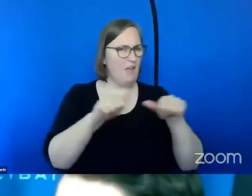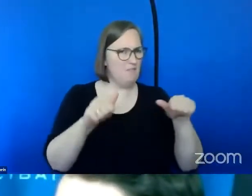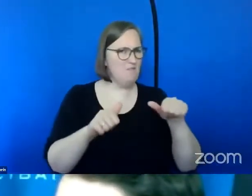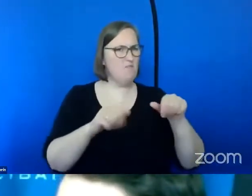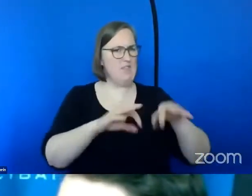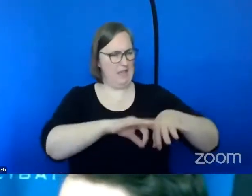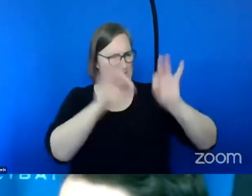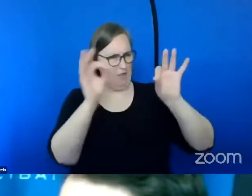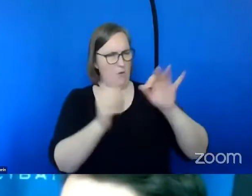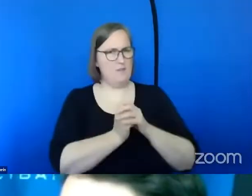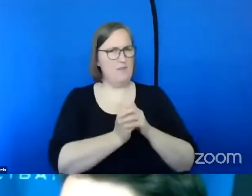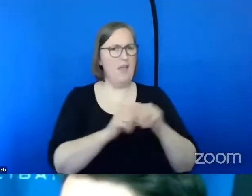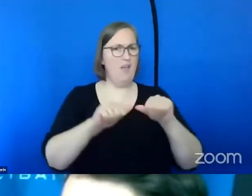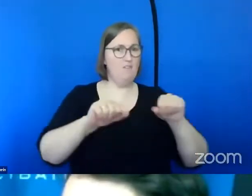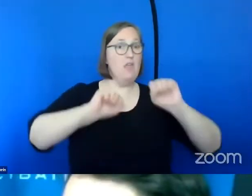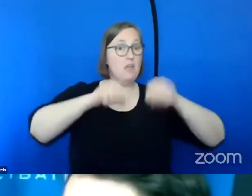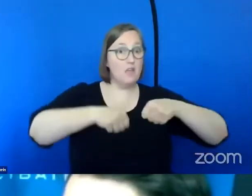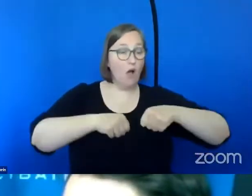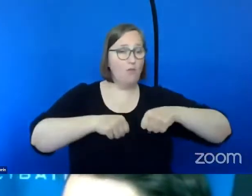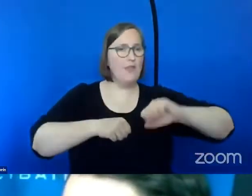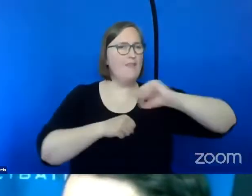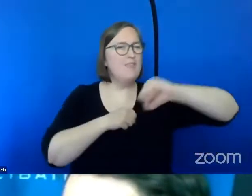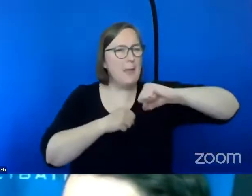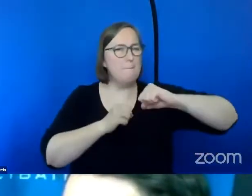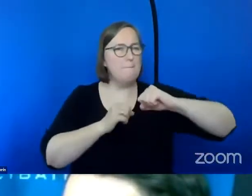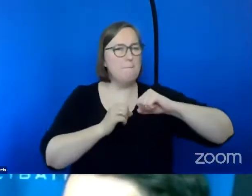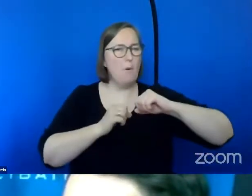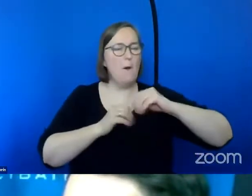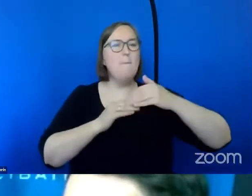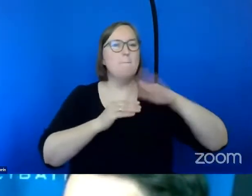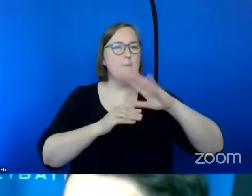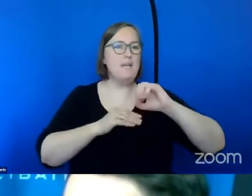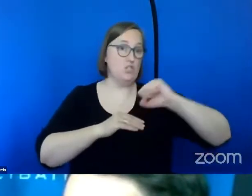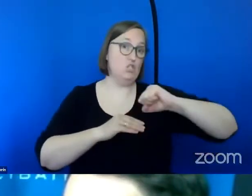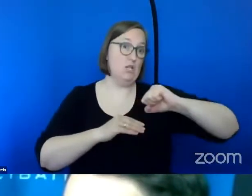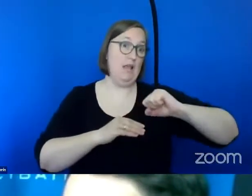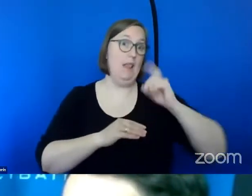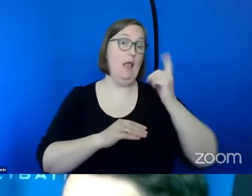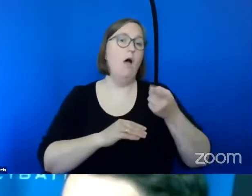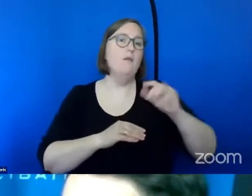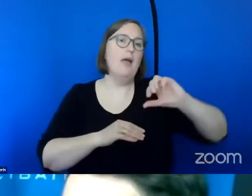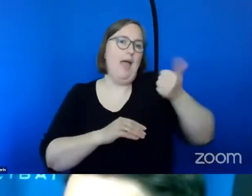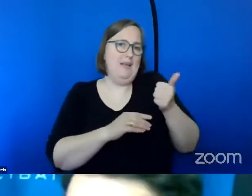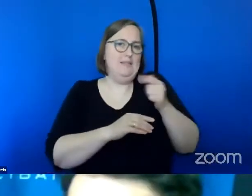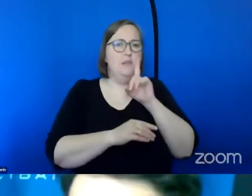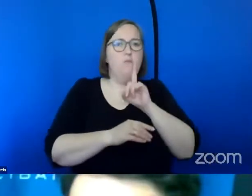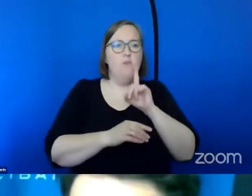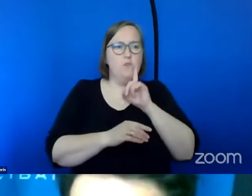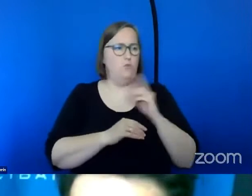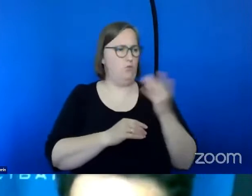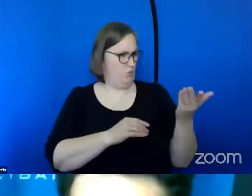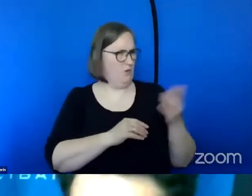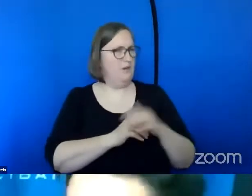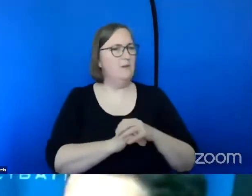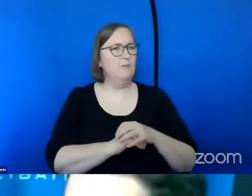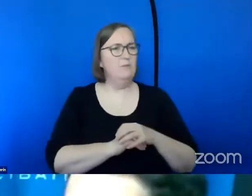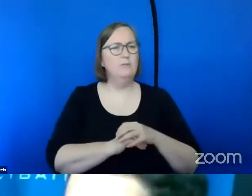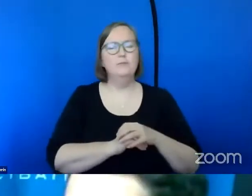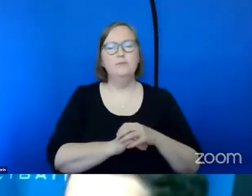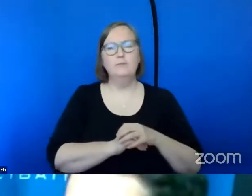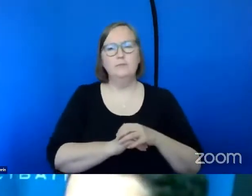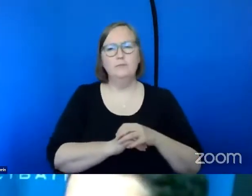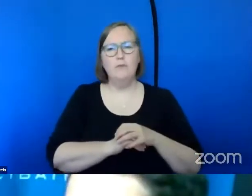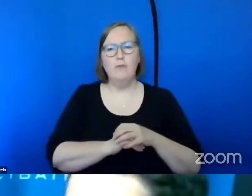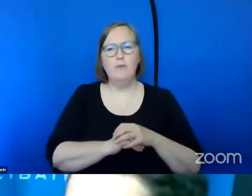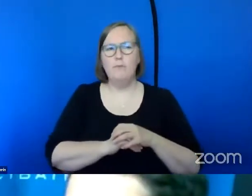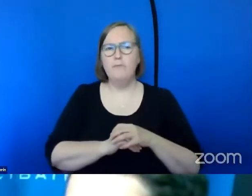Yes, I was with a great motivation, and I saw that the